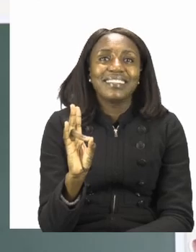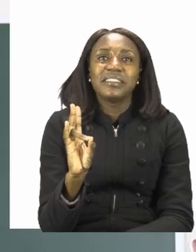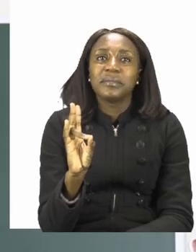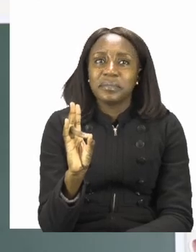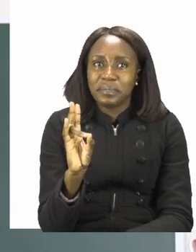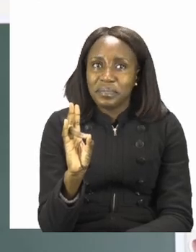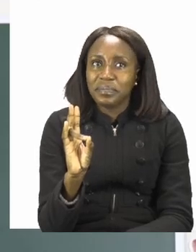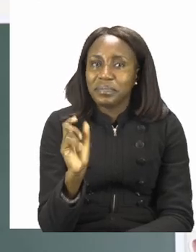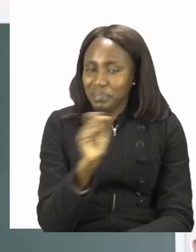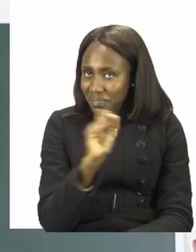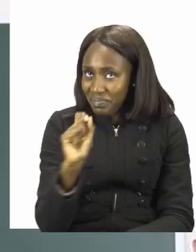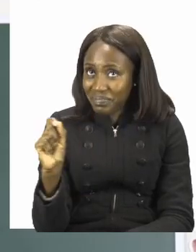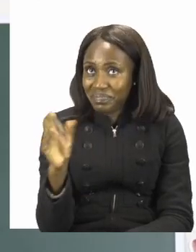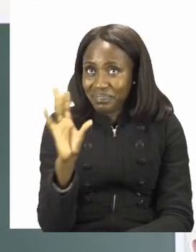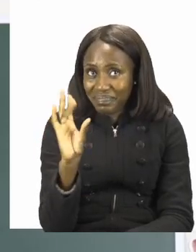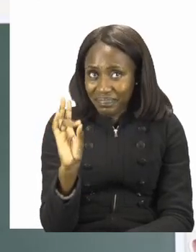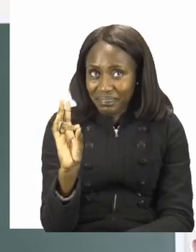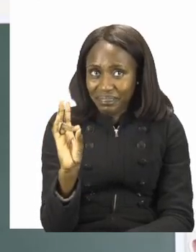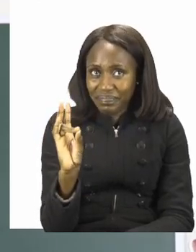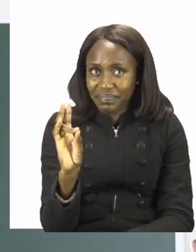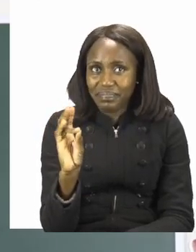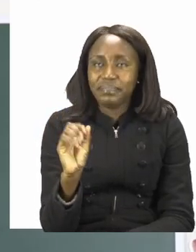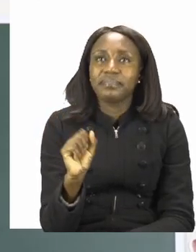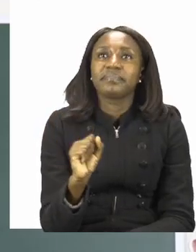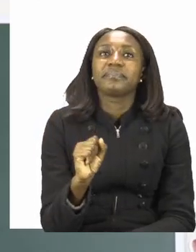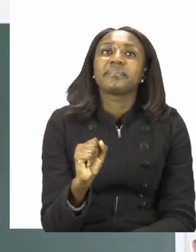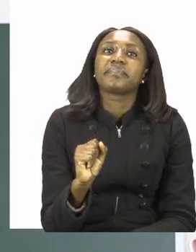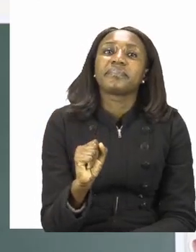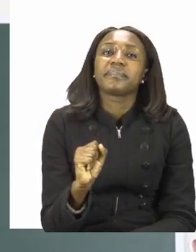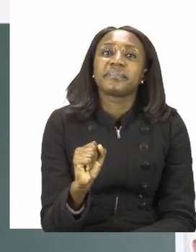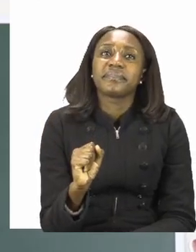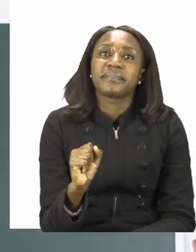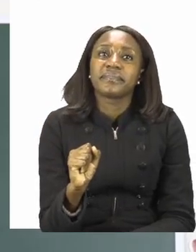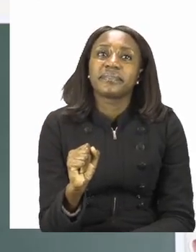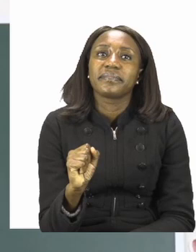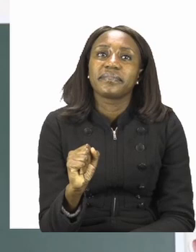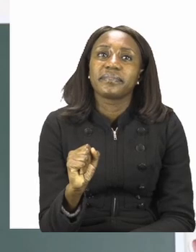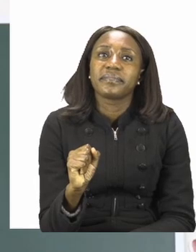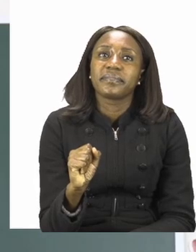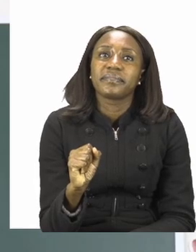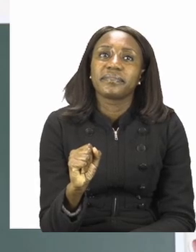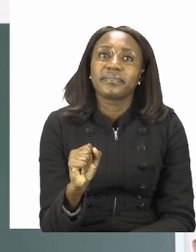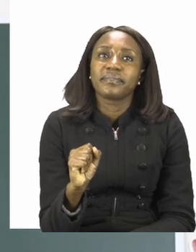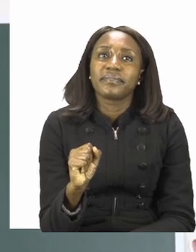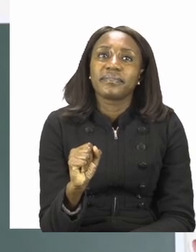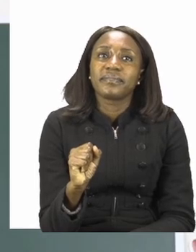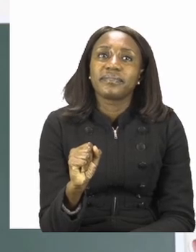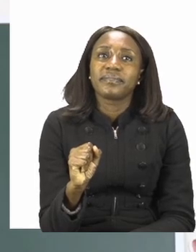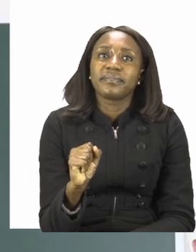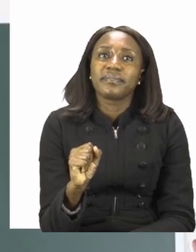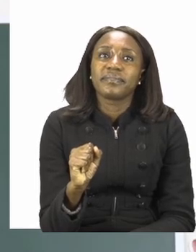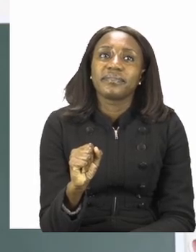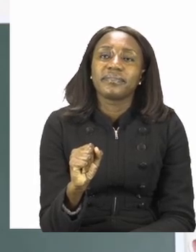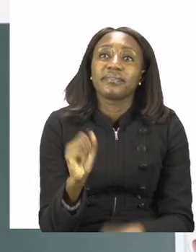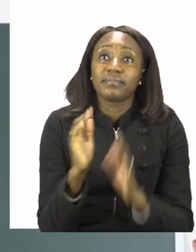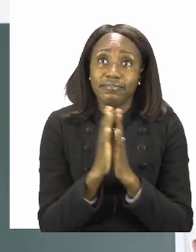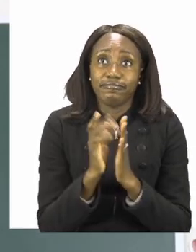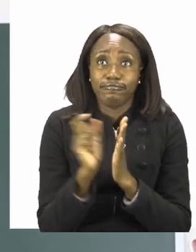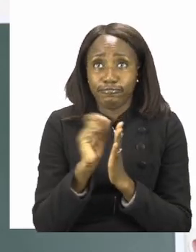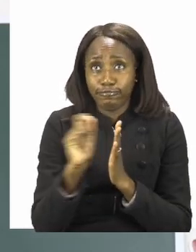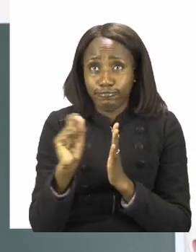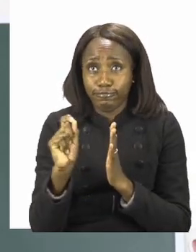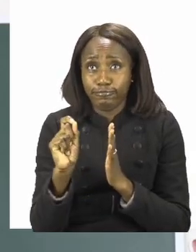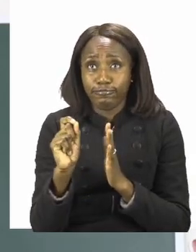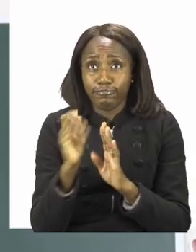7. So we are going to write the number 7. Make sure you start in the right direction